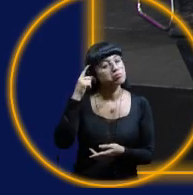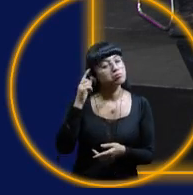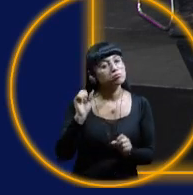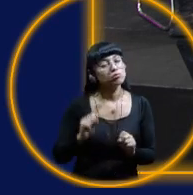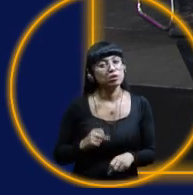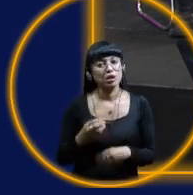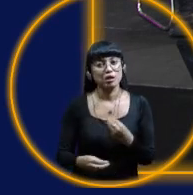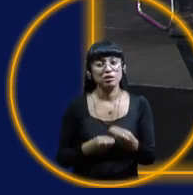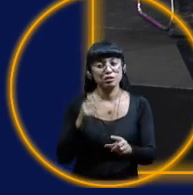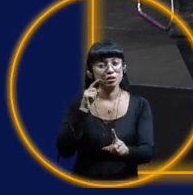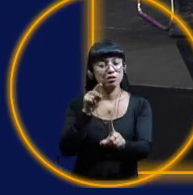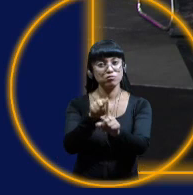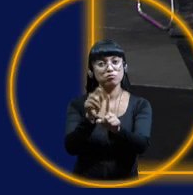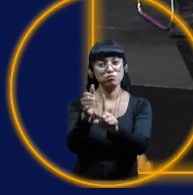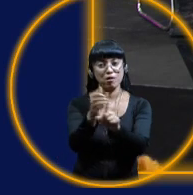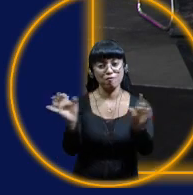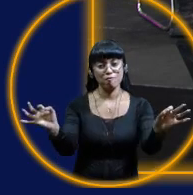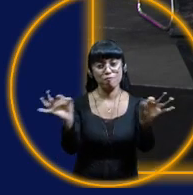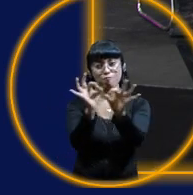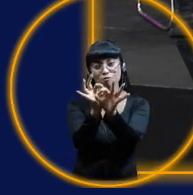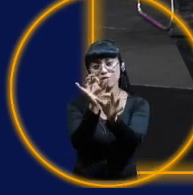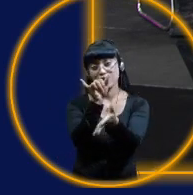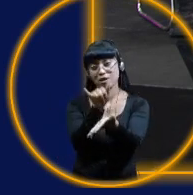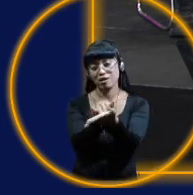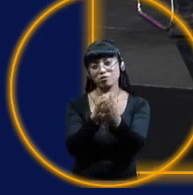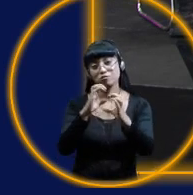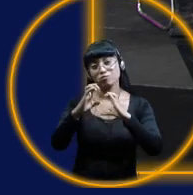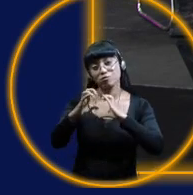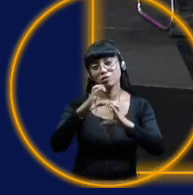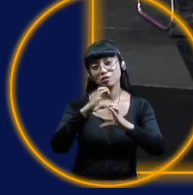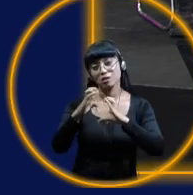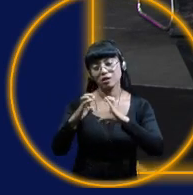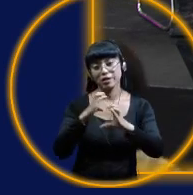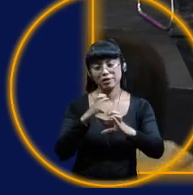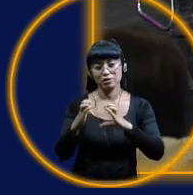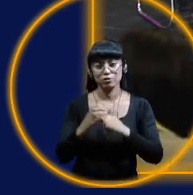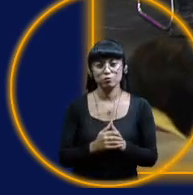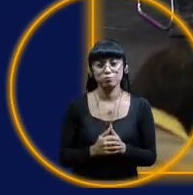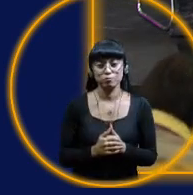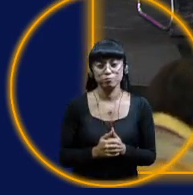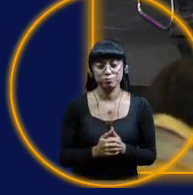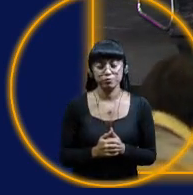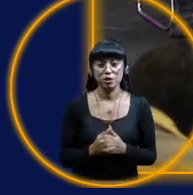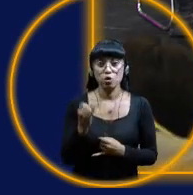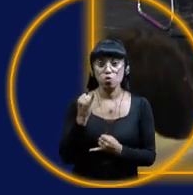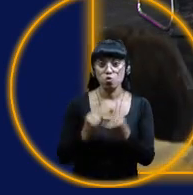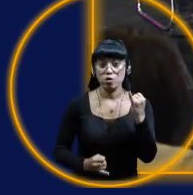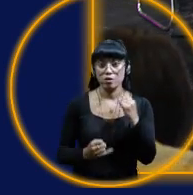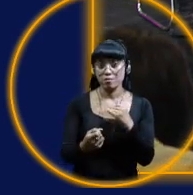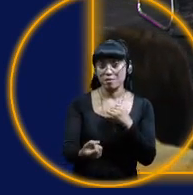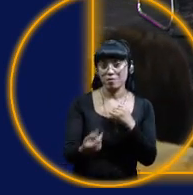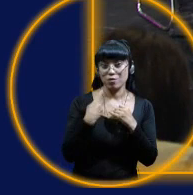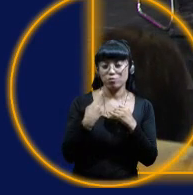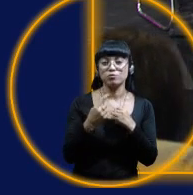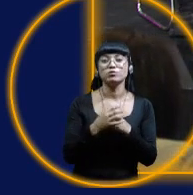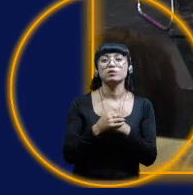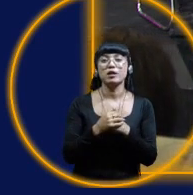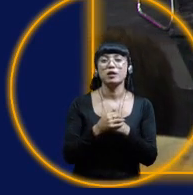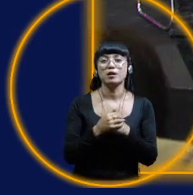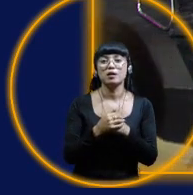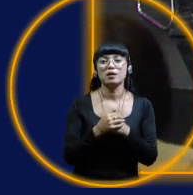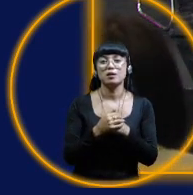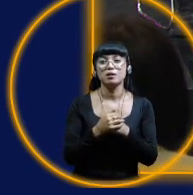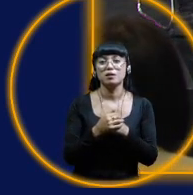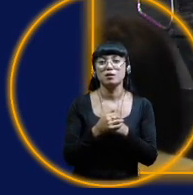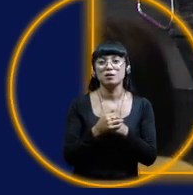on the communication and the community. Yeah. Bueno, lamentablemente tenemos la última pregunta del día, pero si tienen después más preguntas para